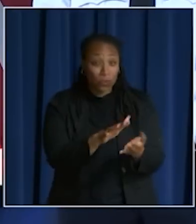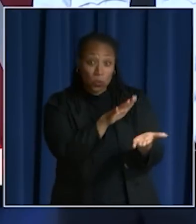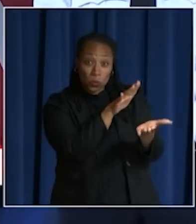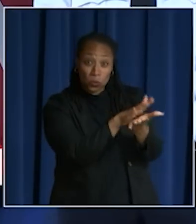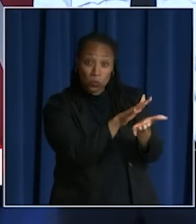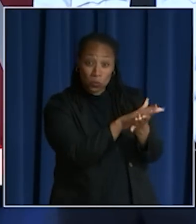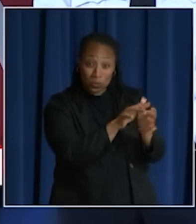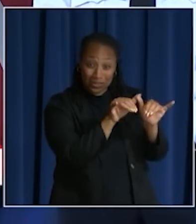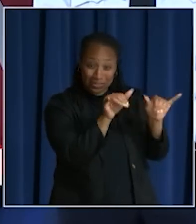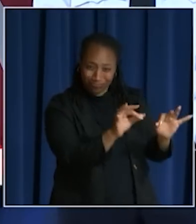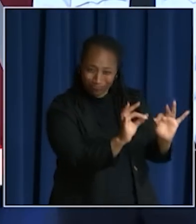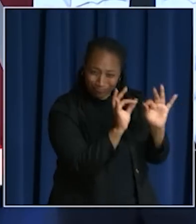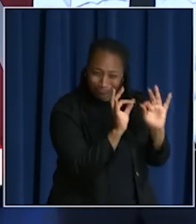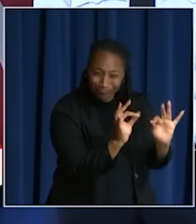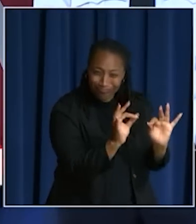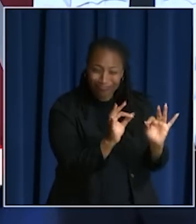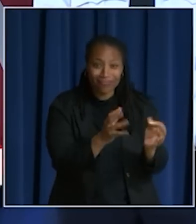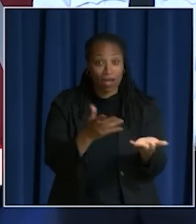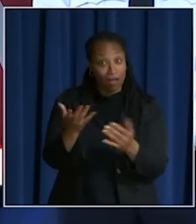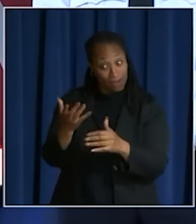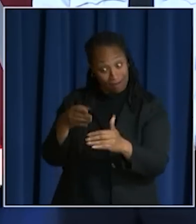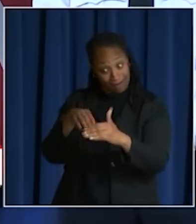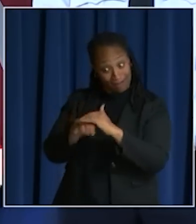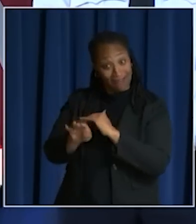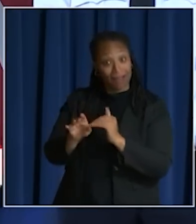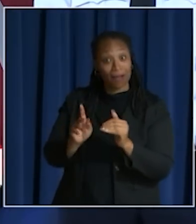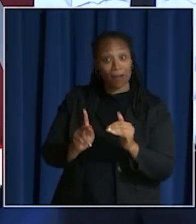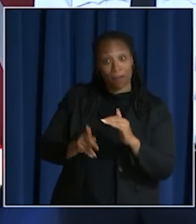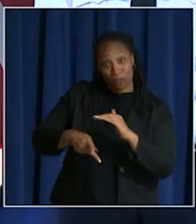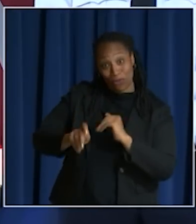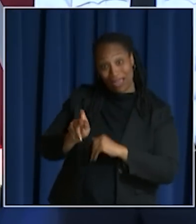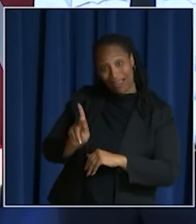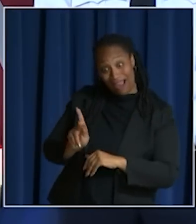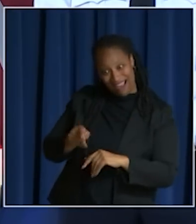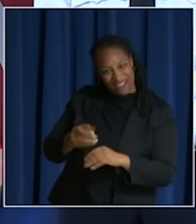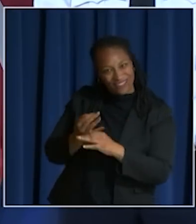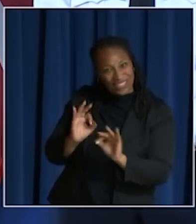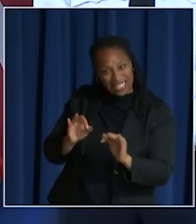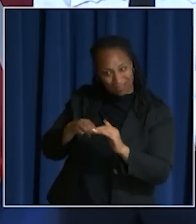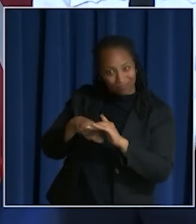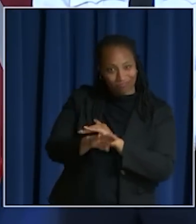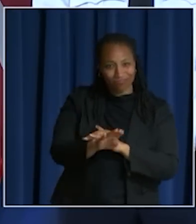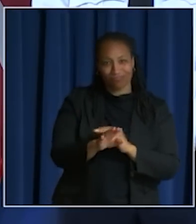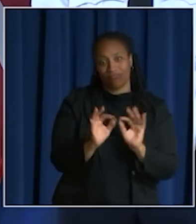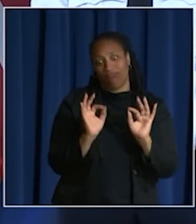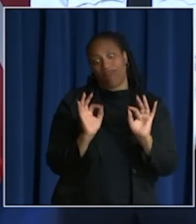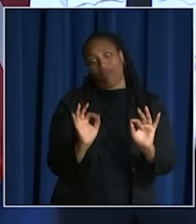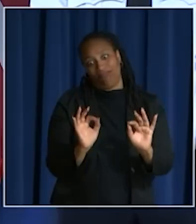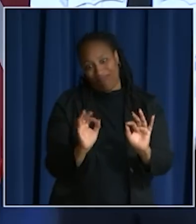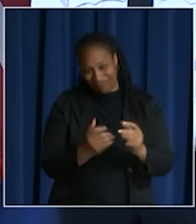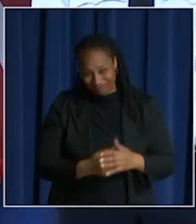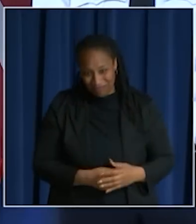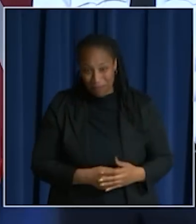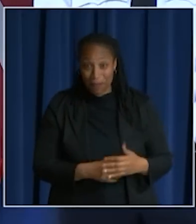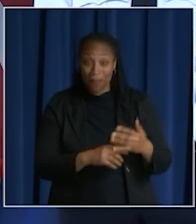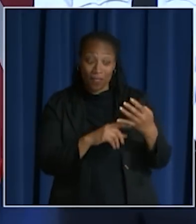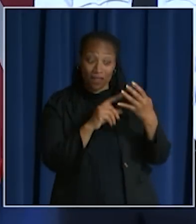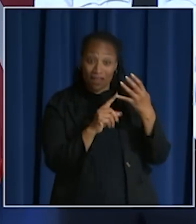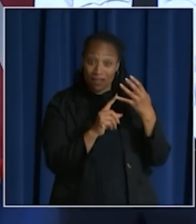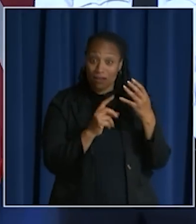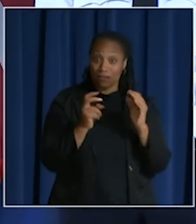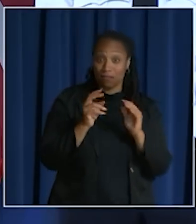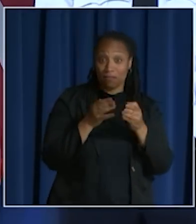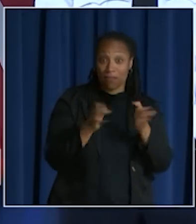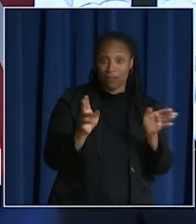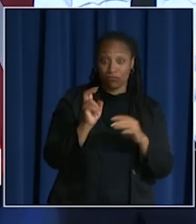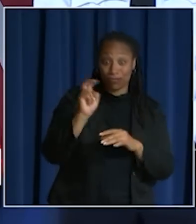pre-K program starting at age 3. We have a tremendous public transportation system, and